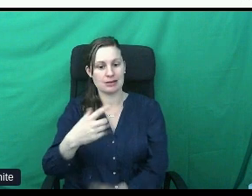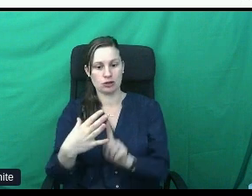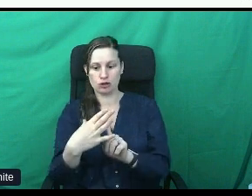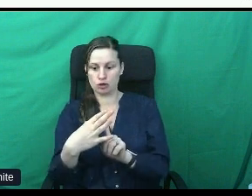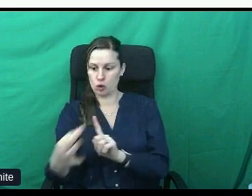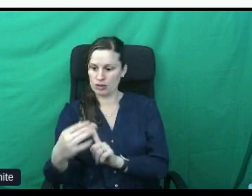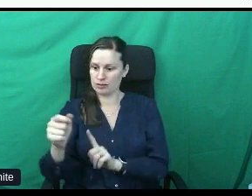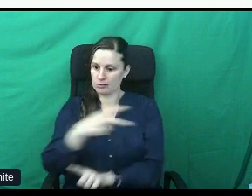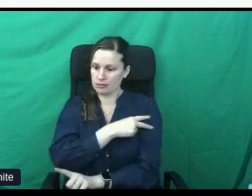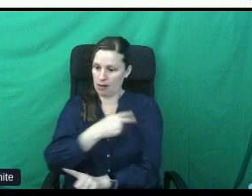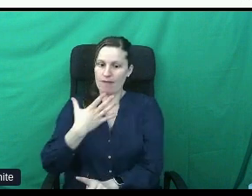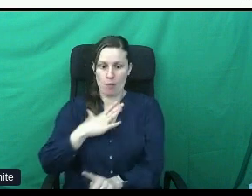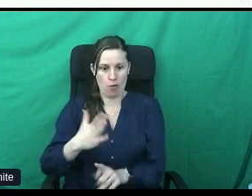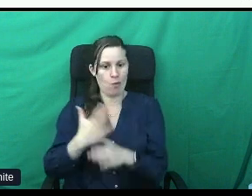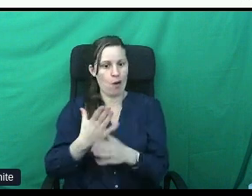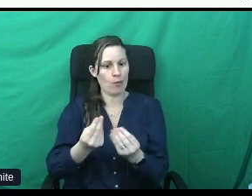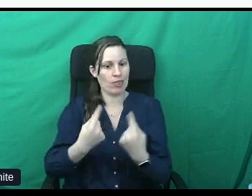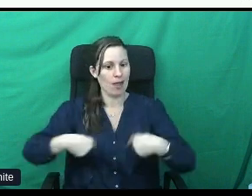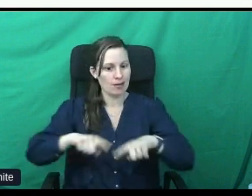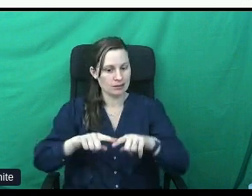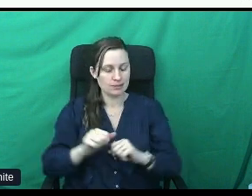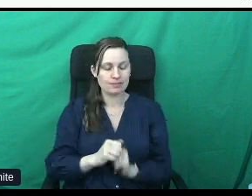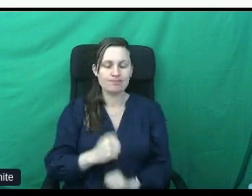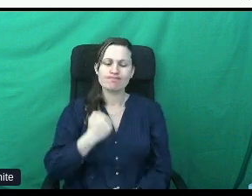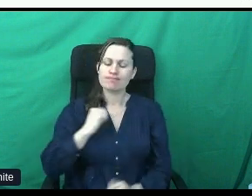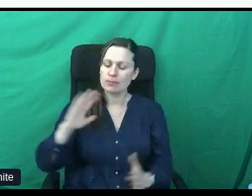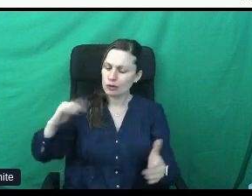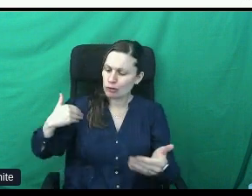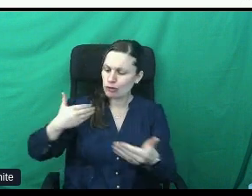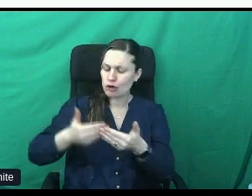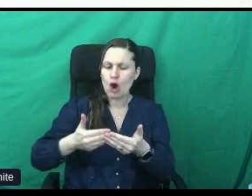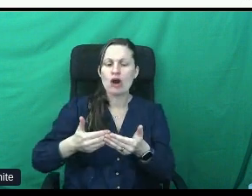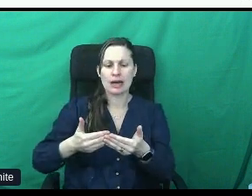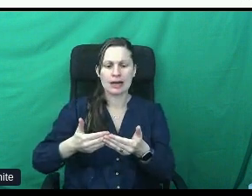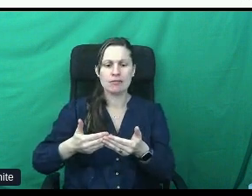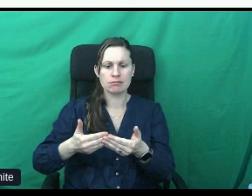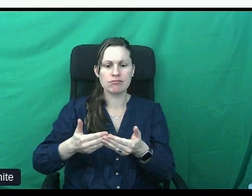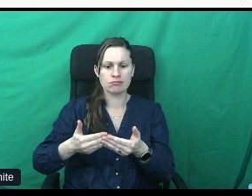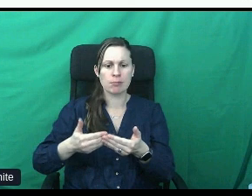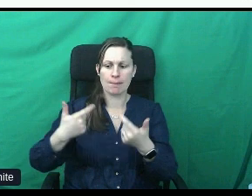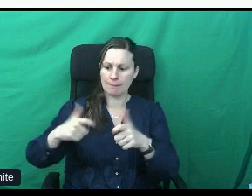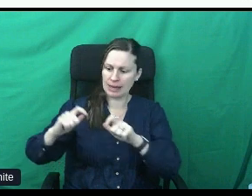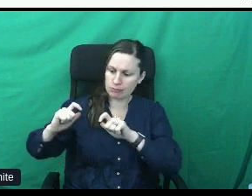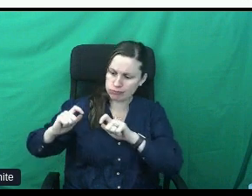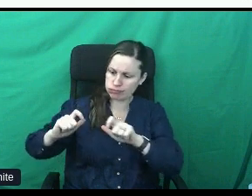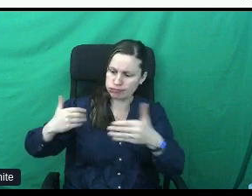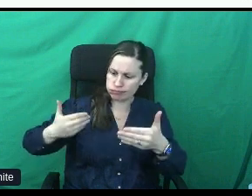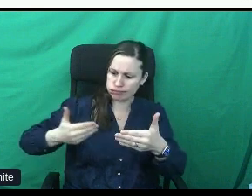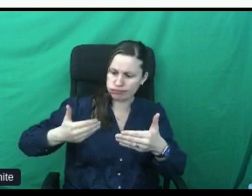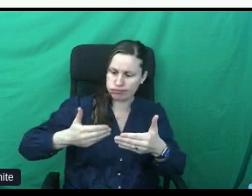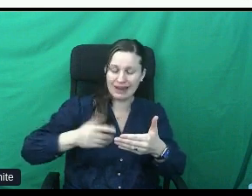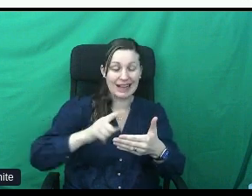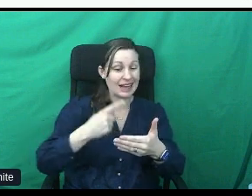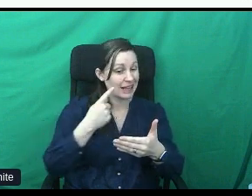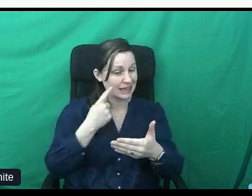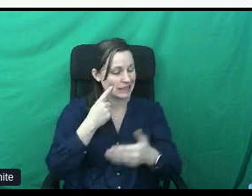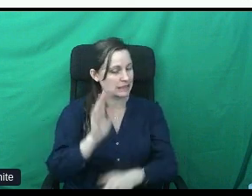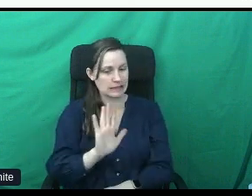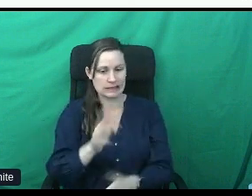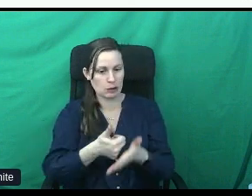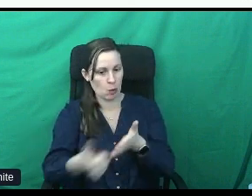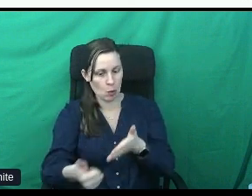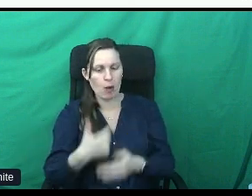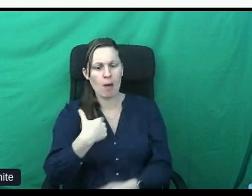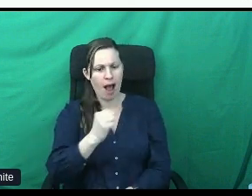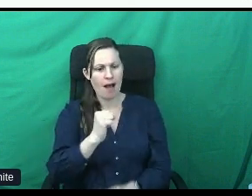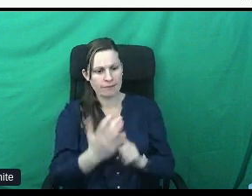staff. So our journey has been long-standing and it hasn't always been easy. So we've faced